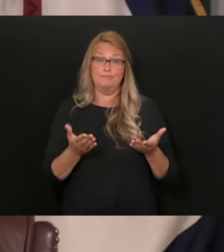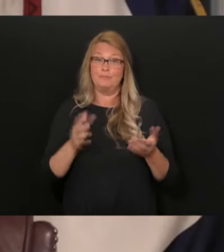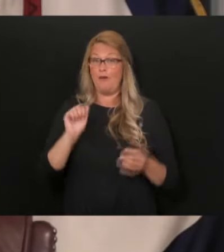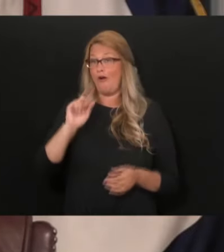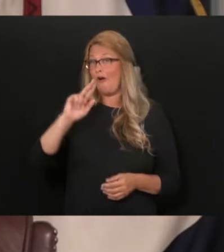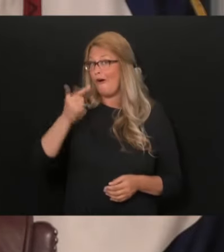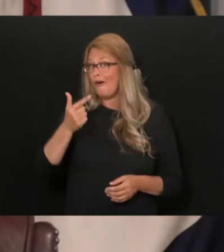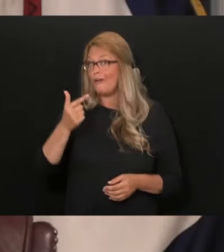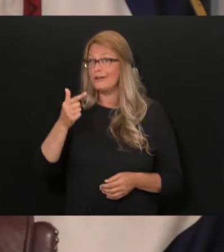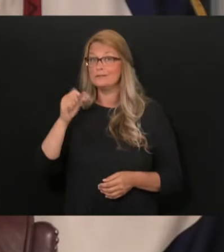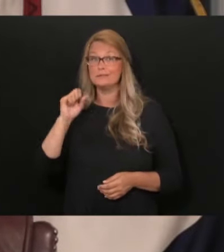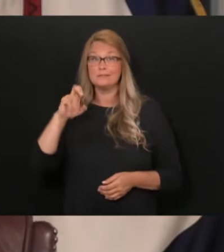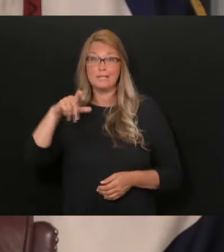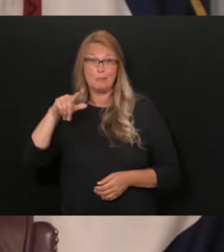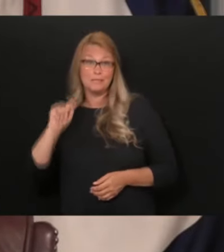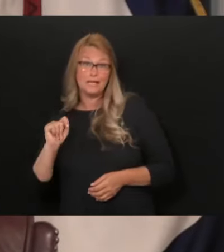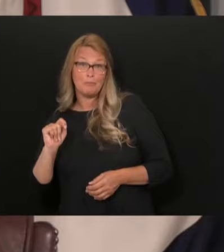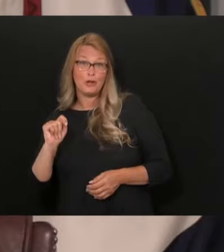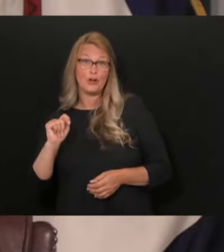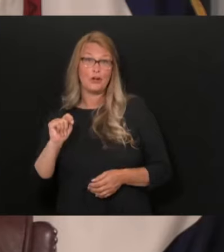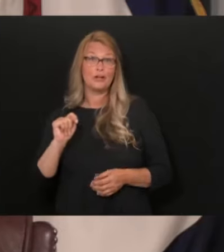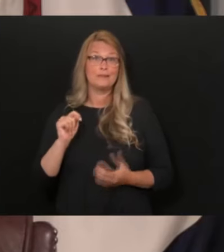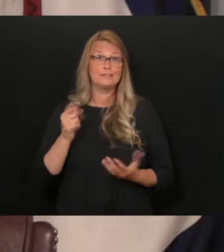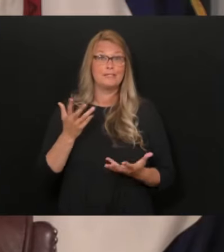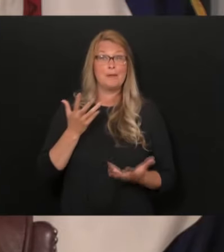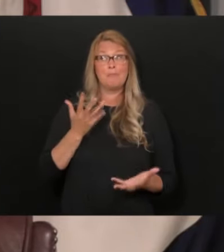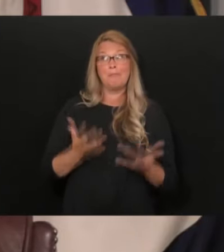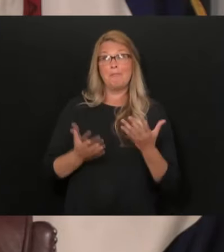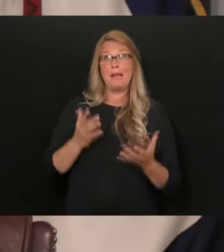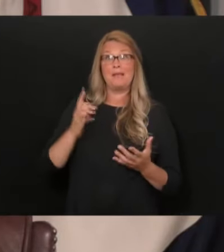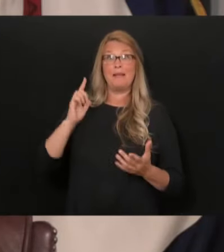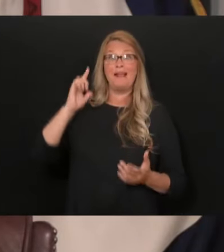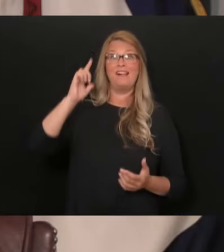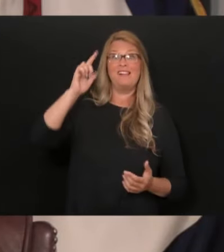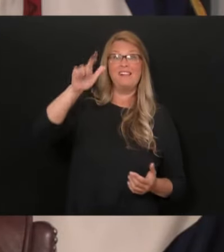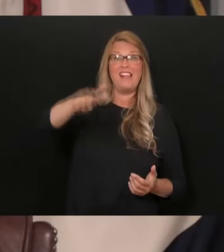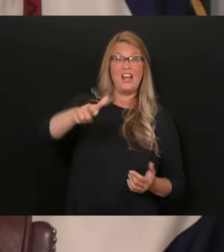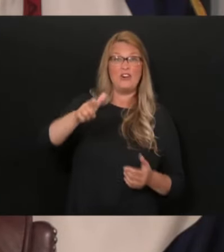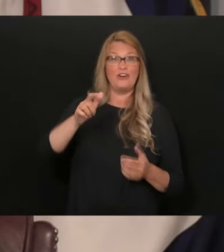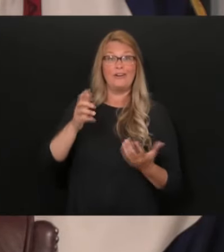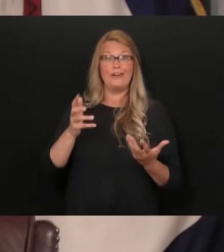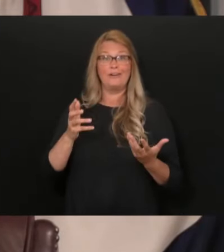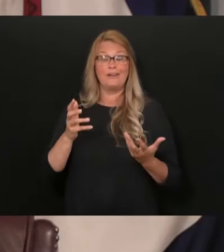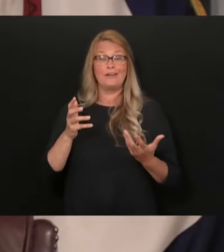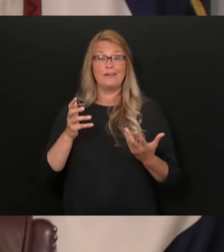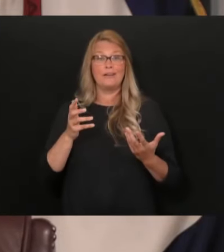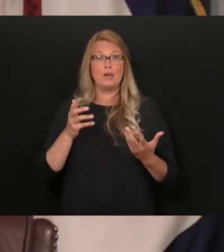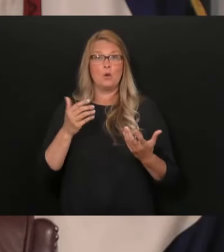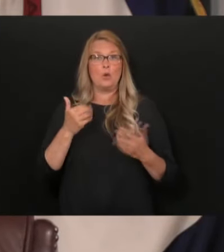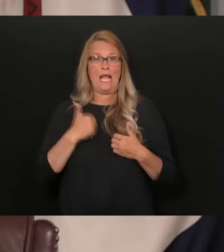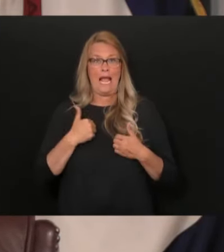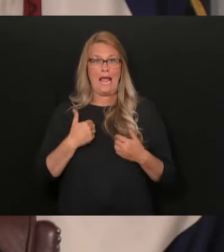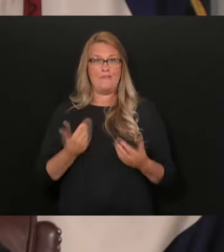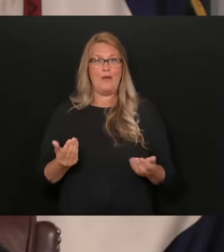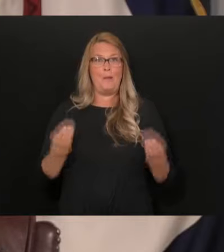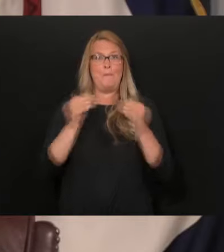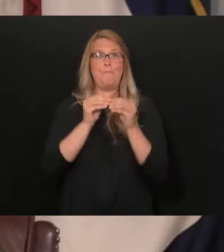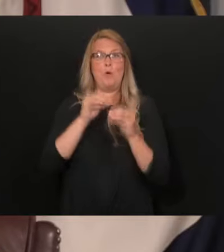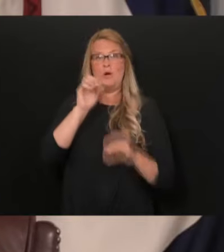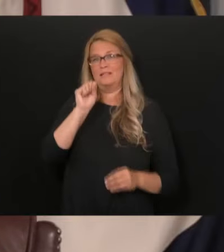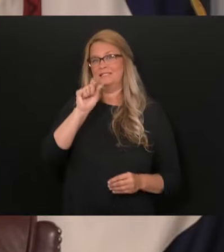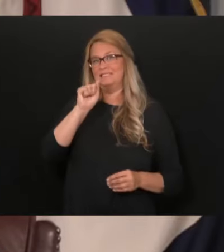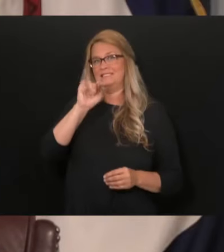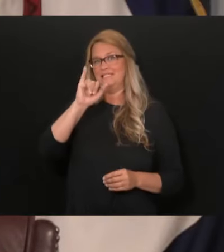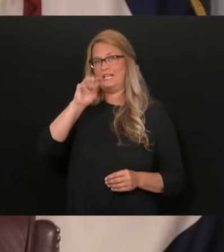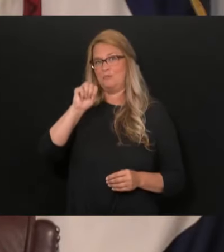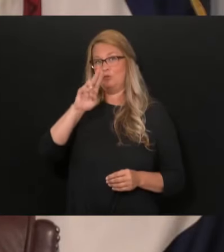August, September, October. It could even be out as late as that, when there is an additional stimulus that comes